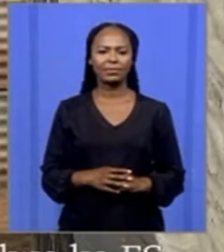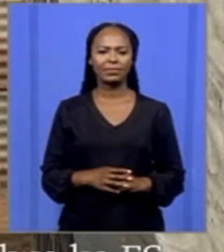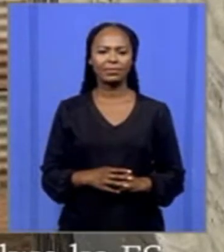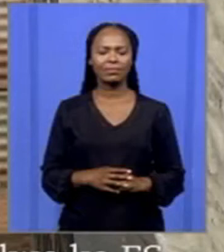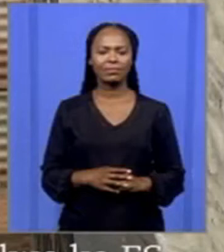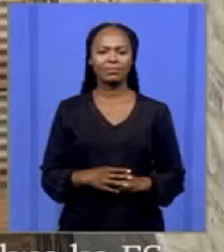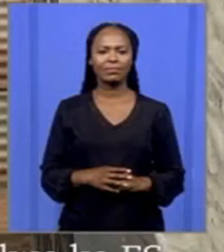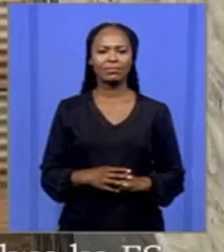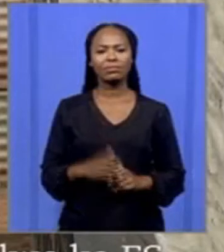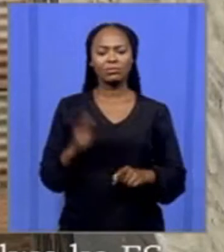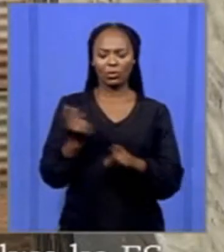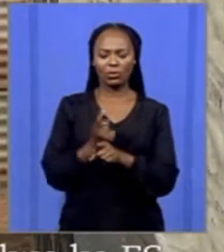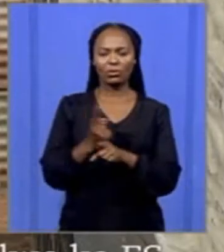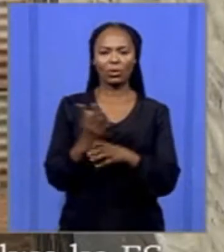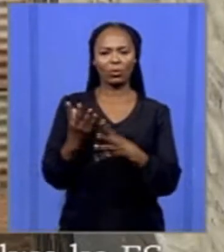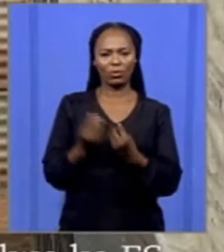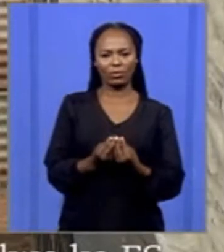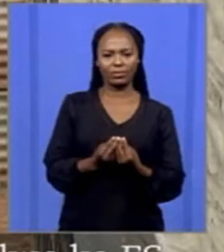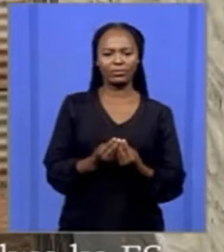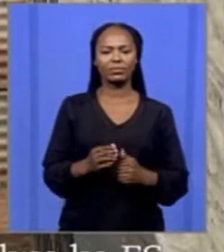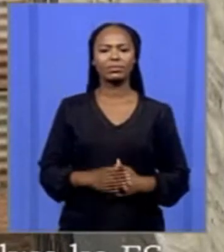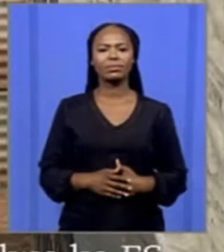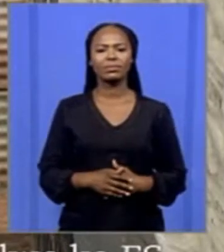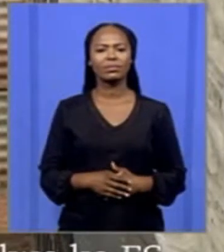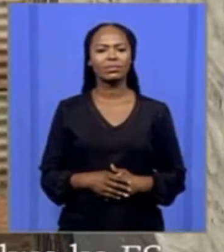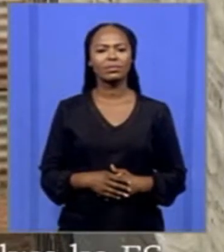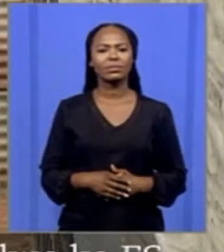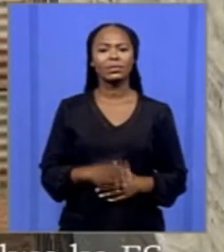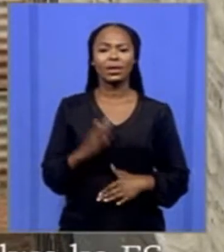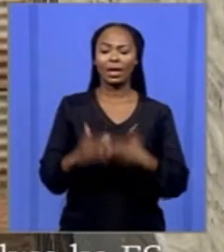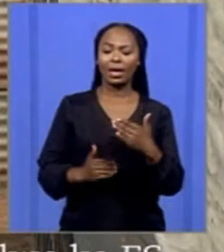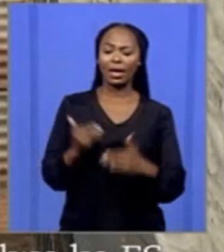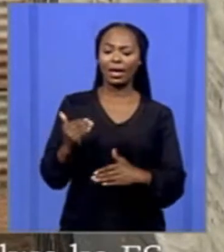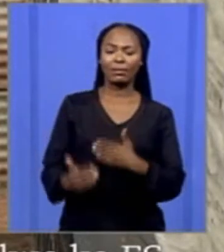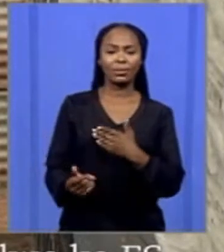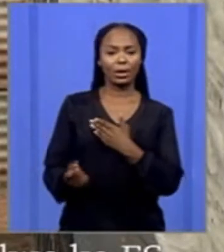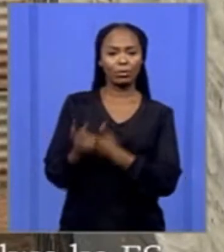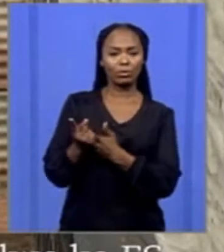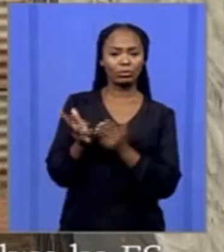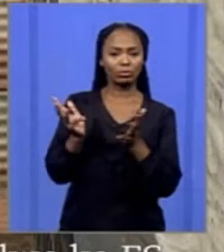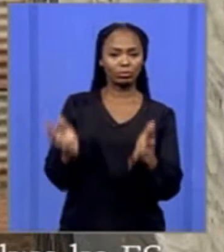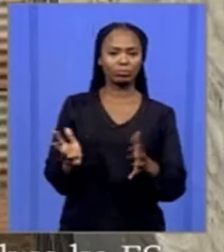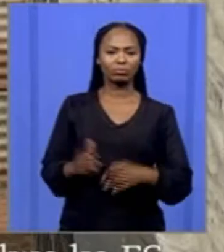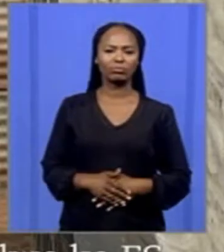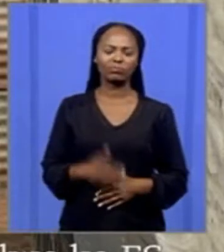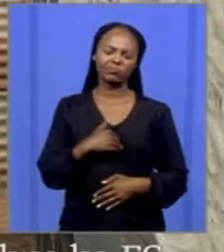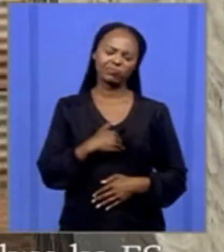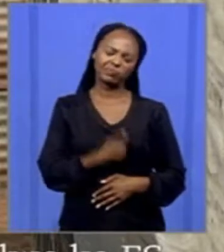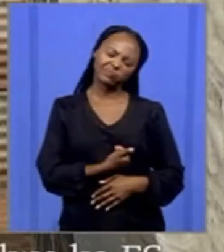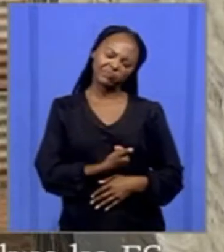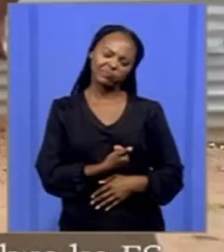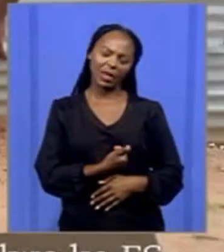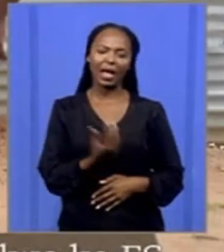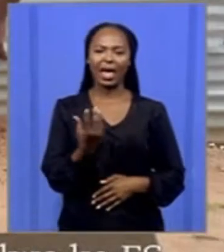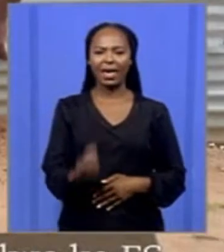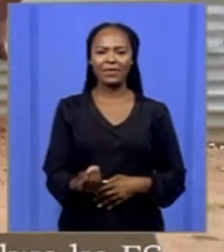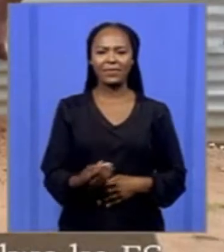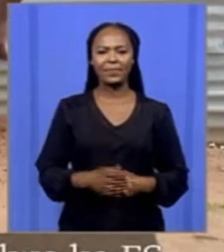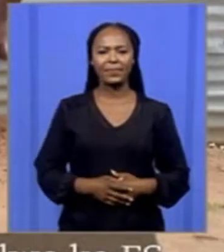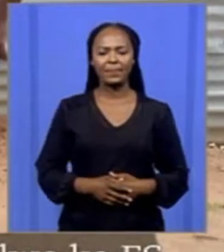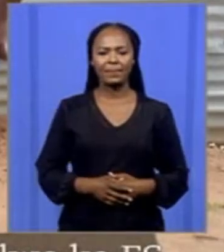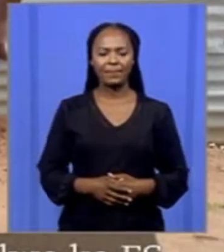ena mona. After go hlaile ntho e so re thefulile haholo maikutlong mona.